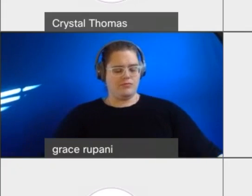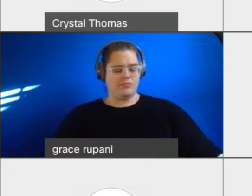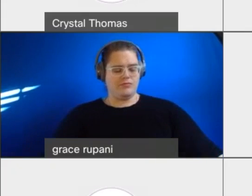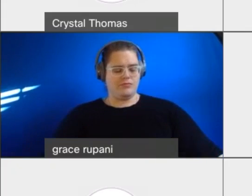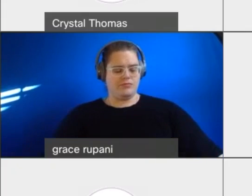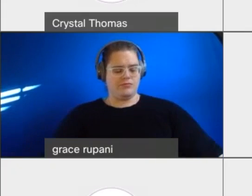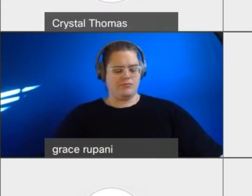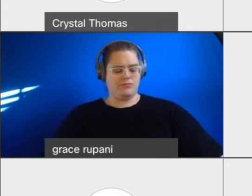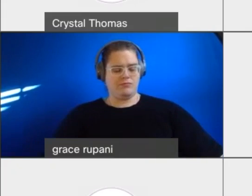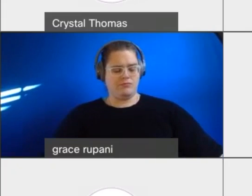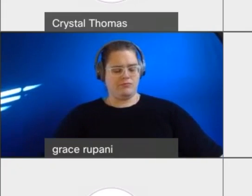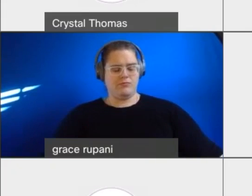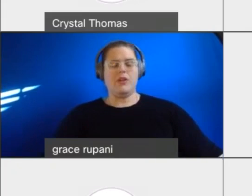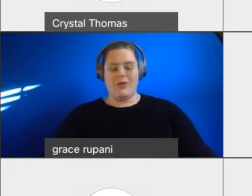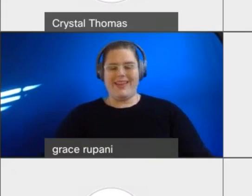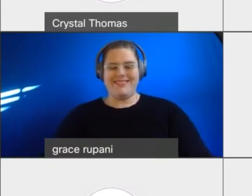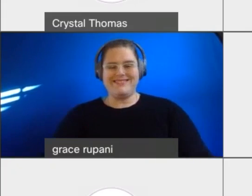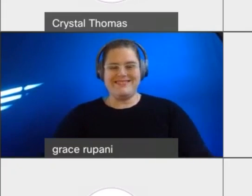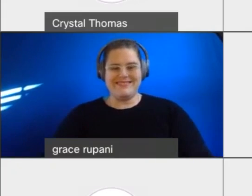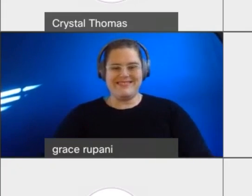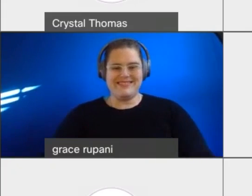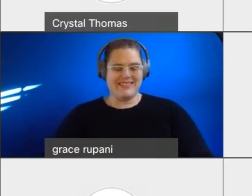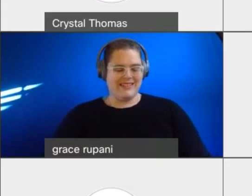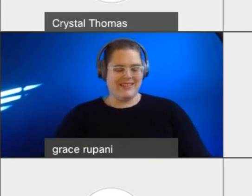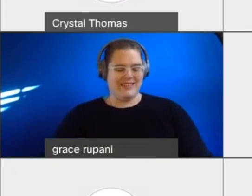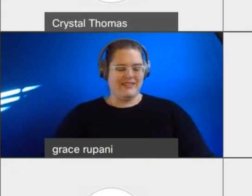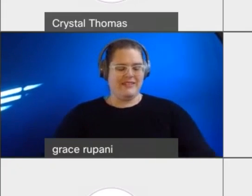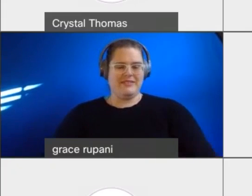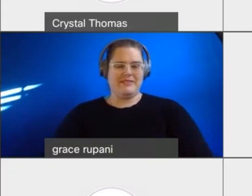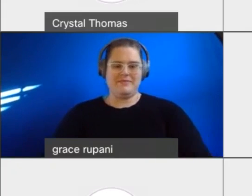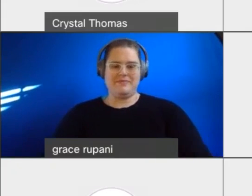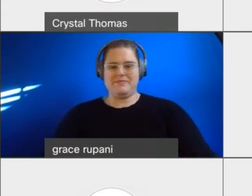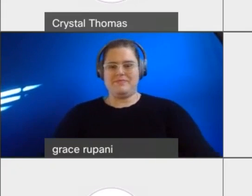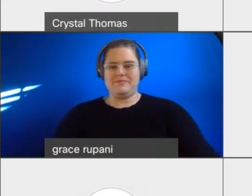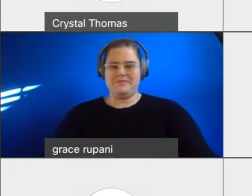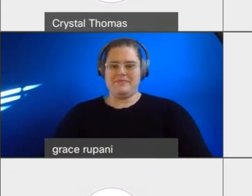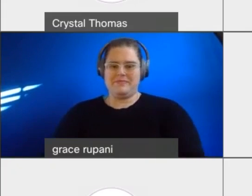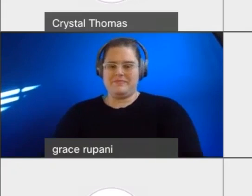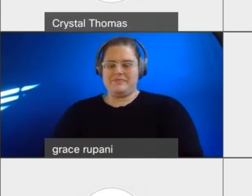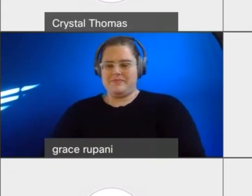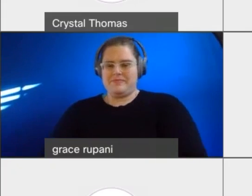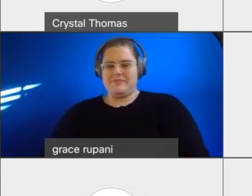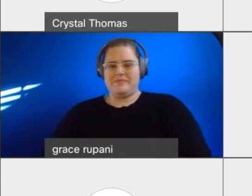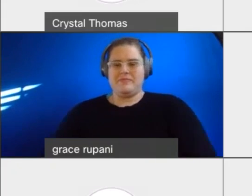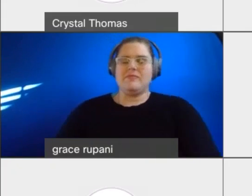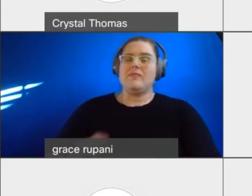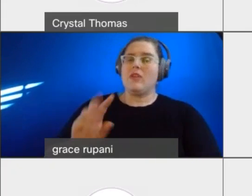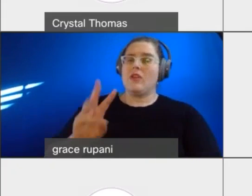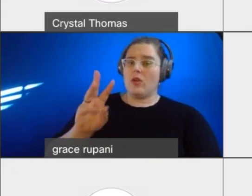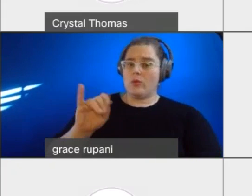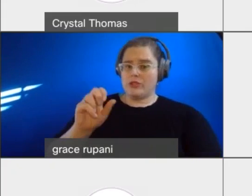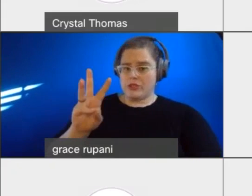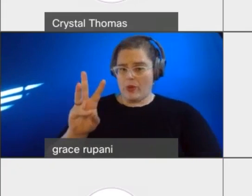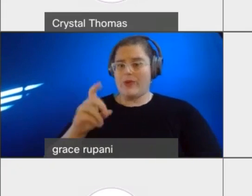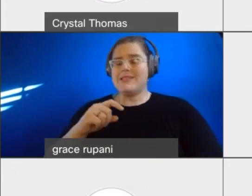Winslow, if you're speaking, okay, there. So IDS is community-based, and it's